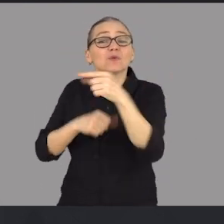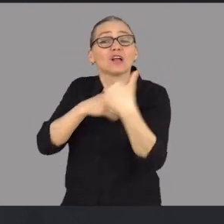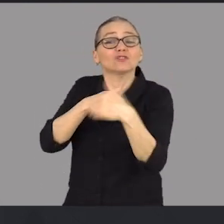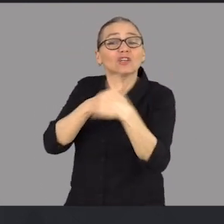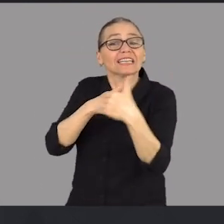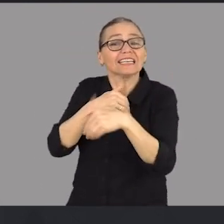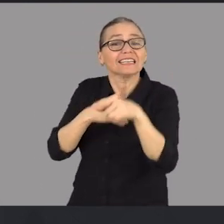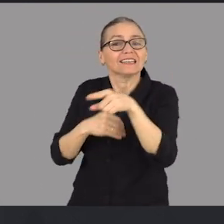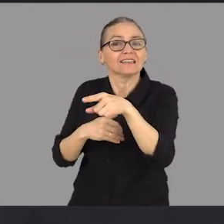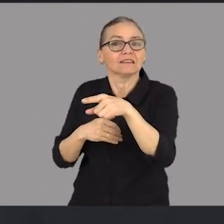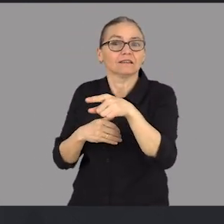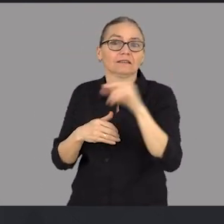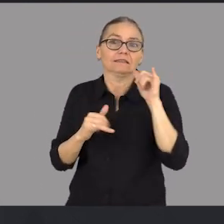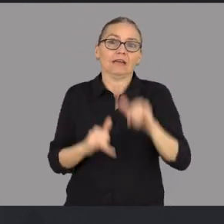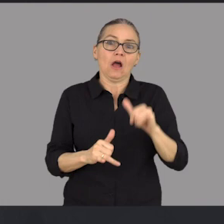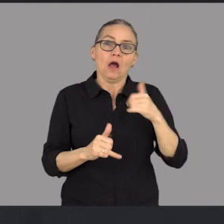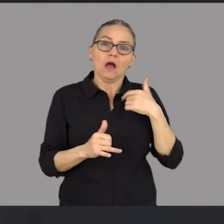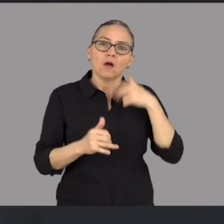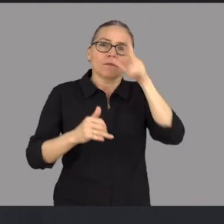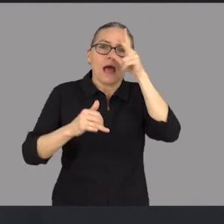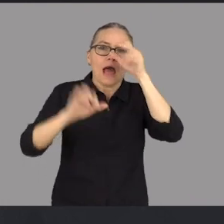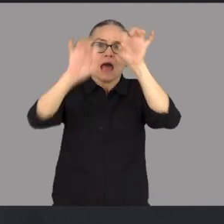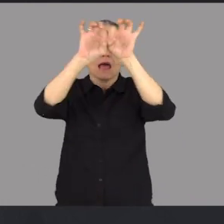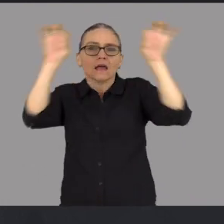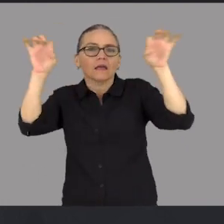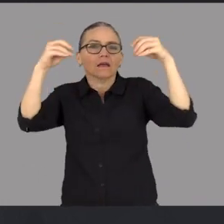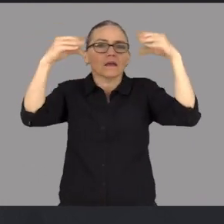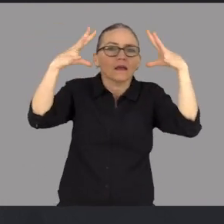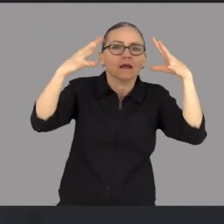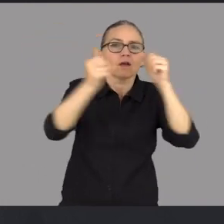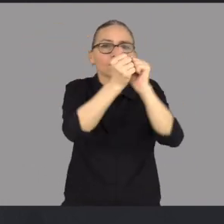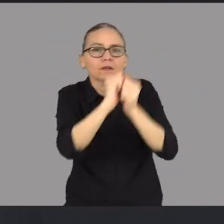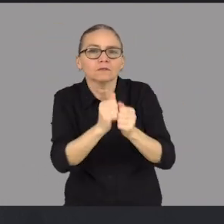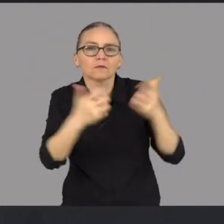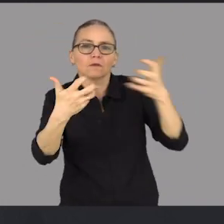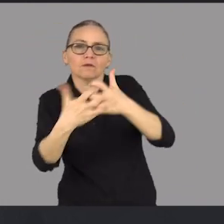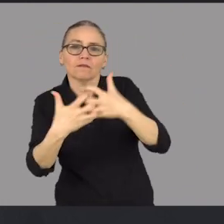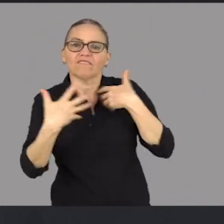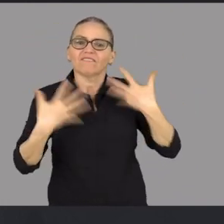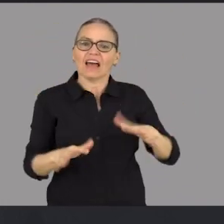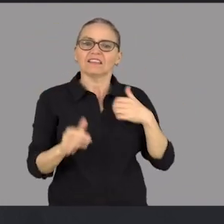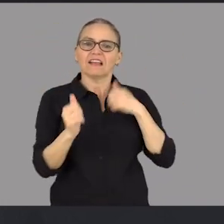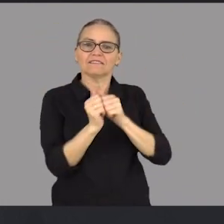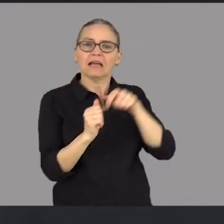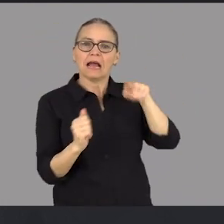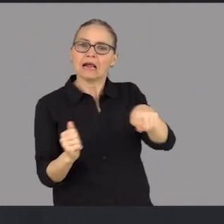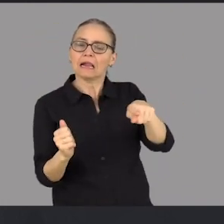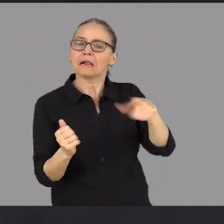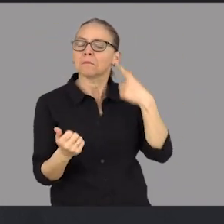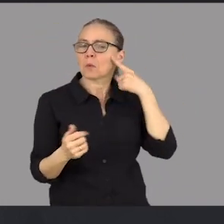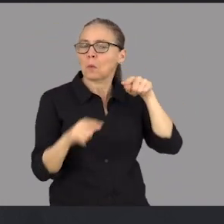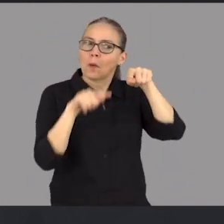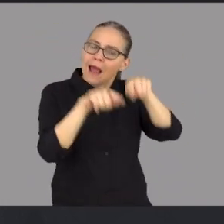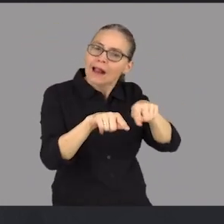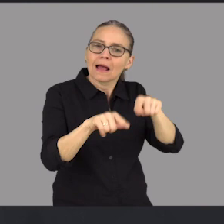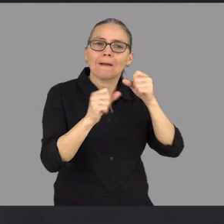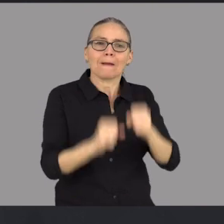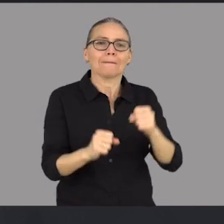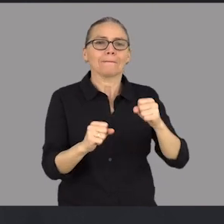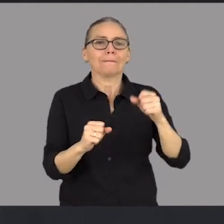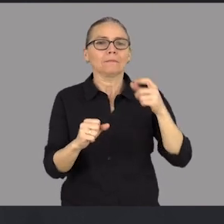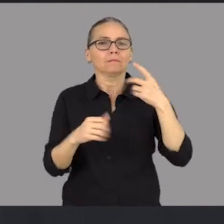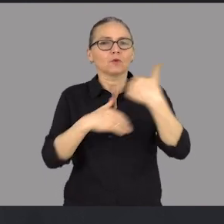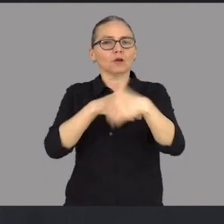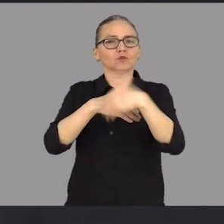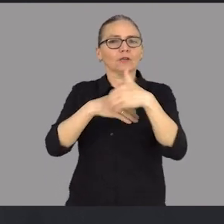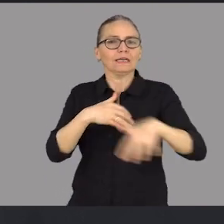the bakery is not a quiet place. It's very active. She spends a lot of time on the bread slicer as well, which is noisy.